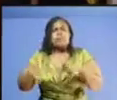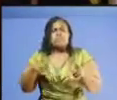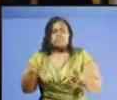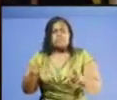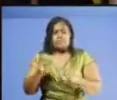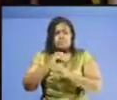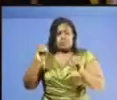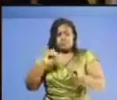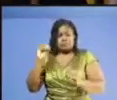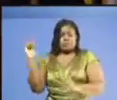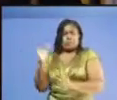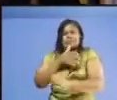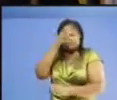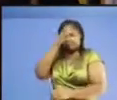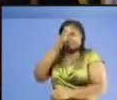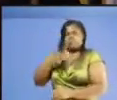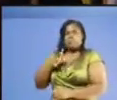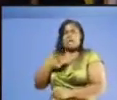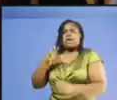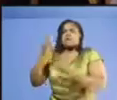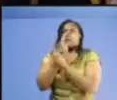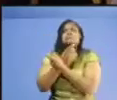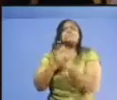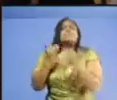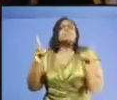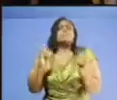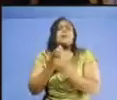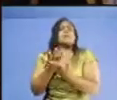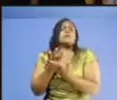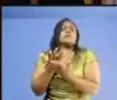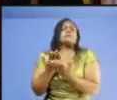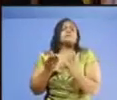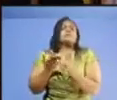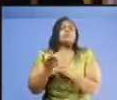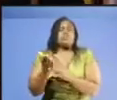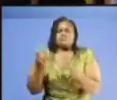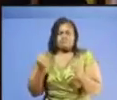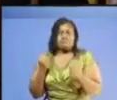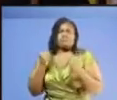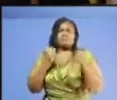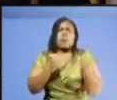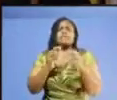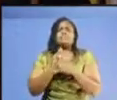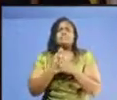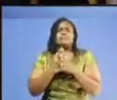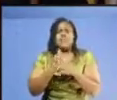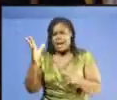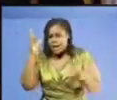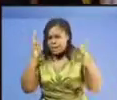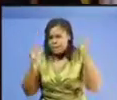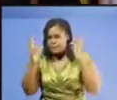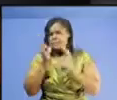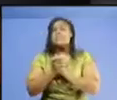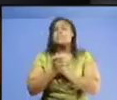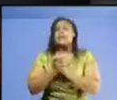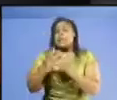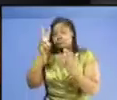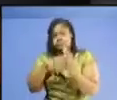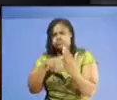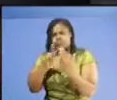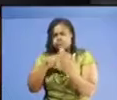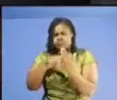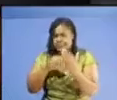no mighty man who is delivered by much strength. Are you listening to me? And as you